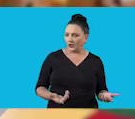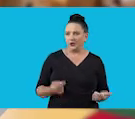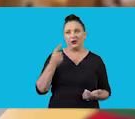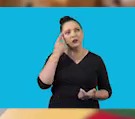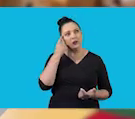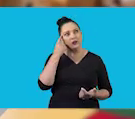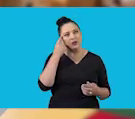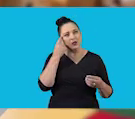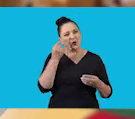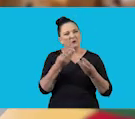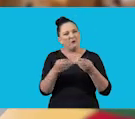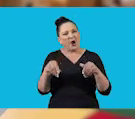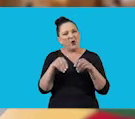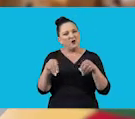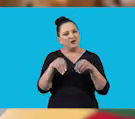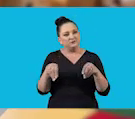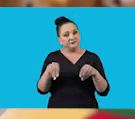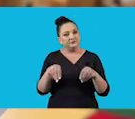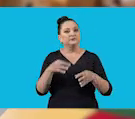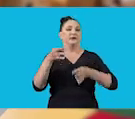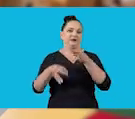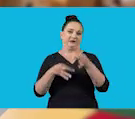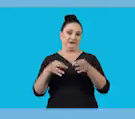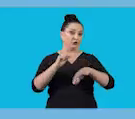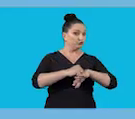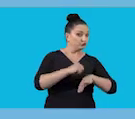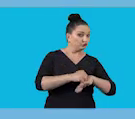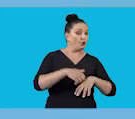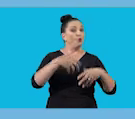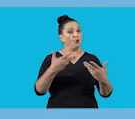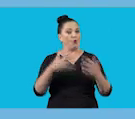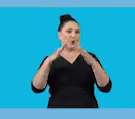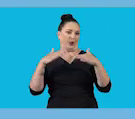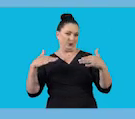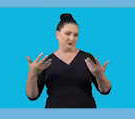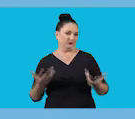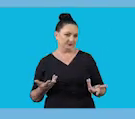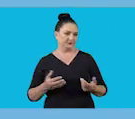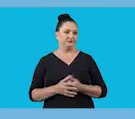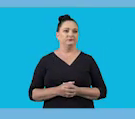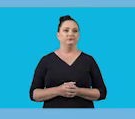the cake flour and all other powders that you know, whether they are solids or liquids.